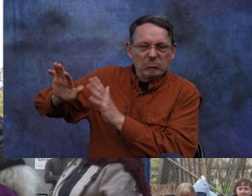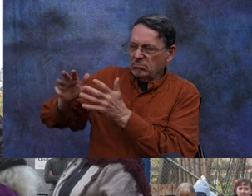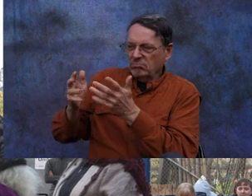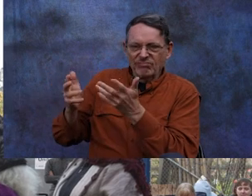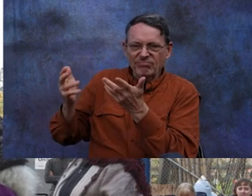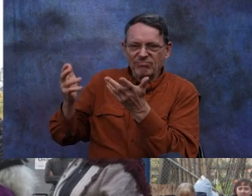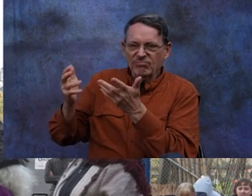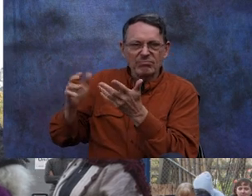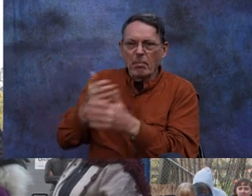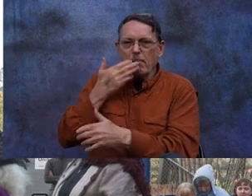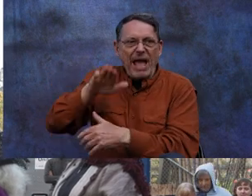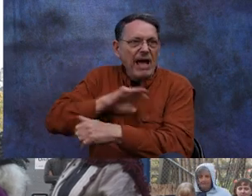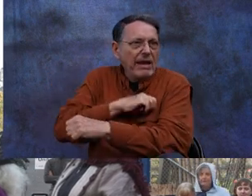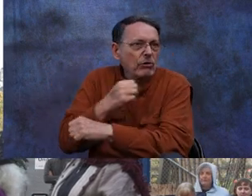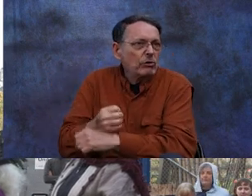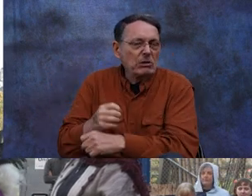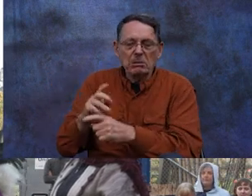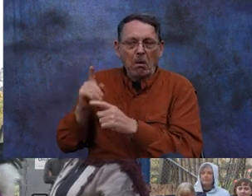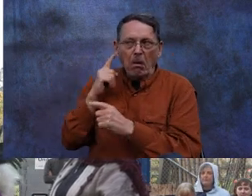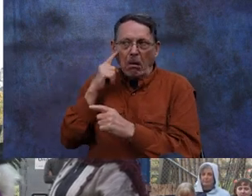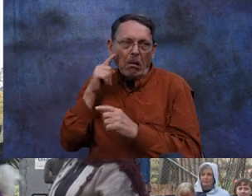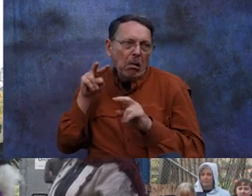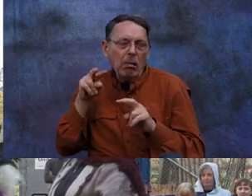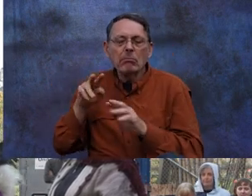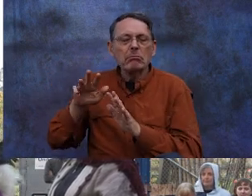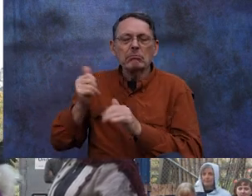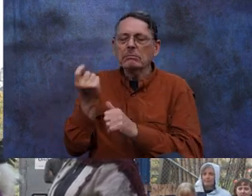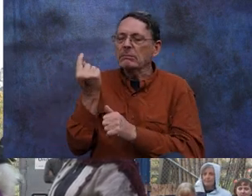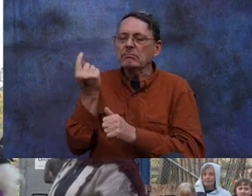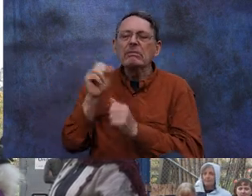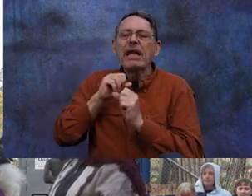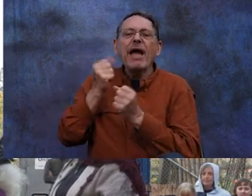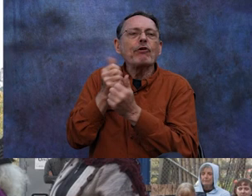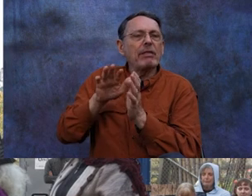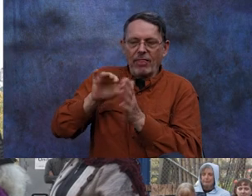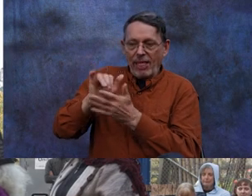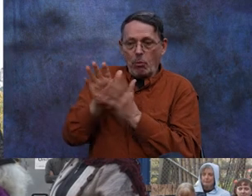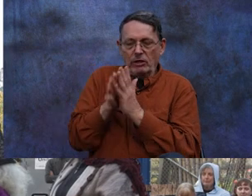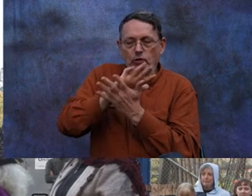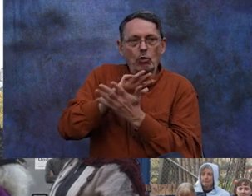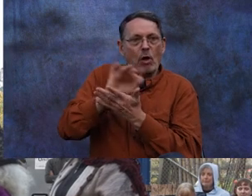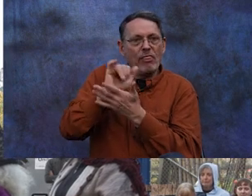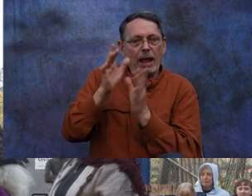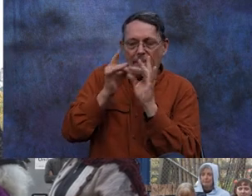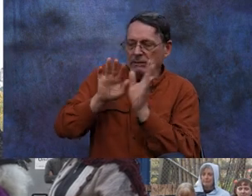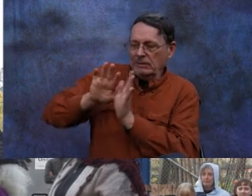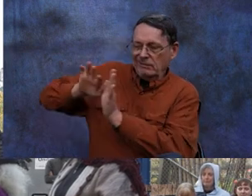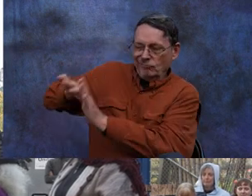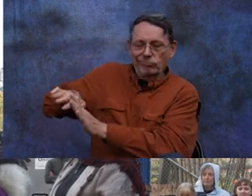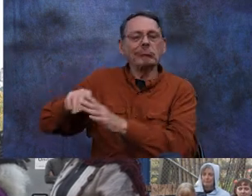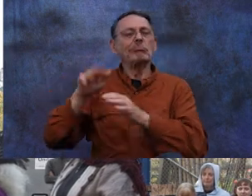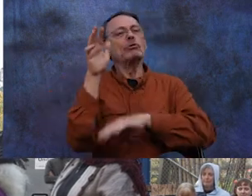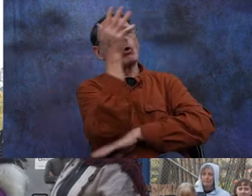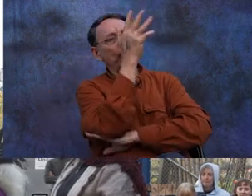eyes, anything that would distort the message you're about to receive. And as